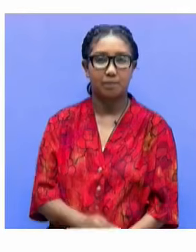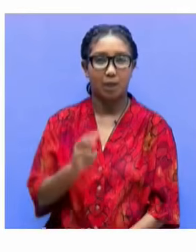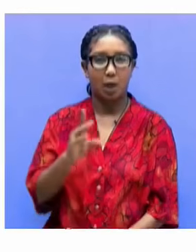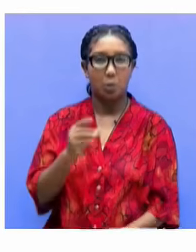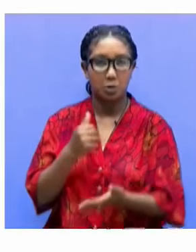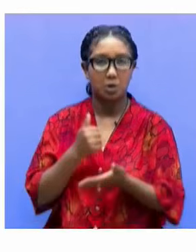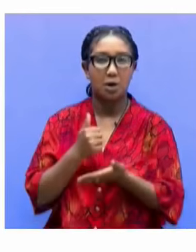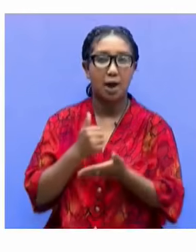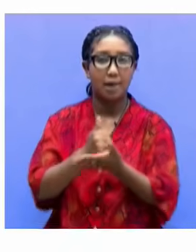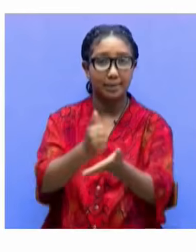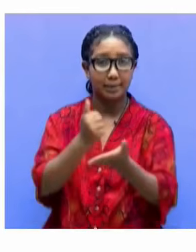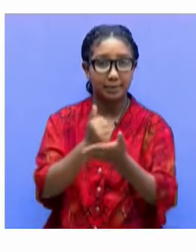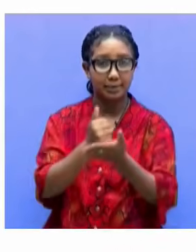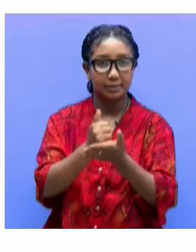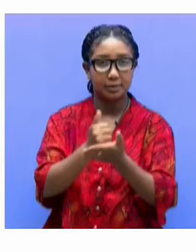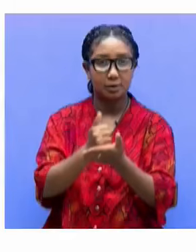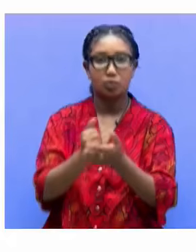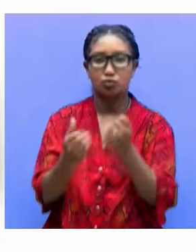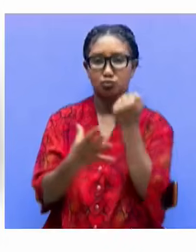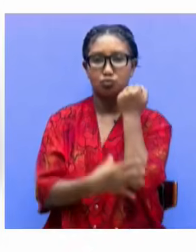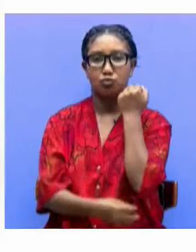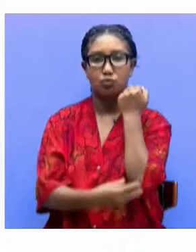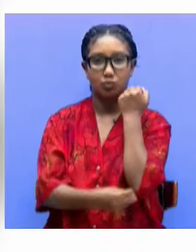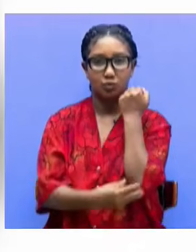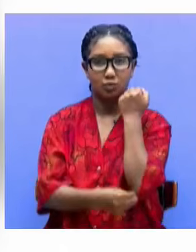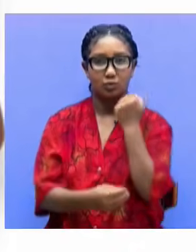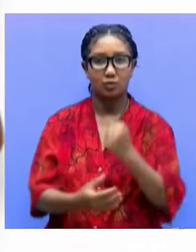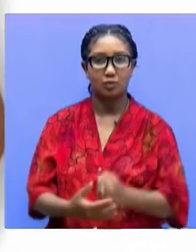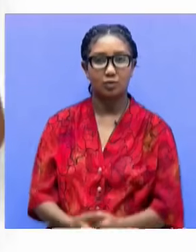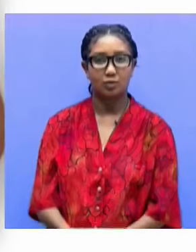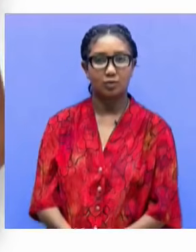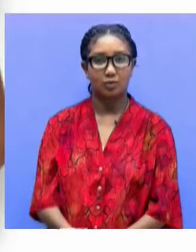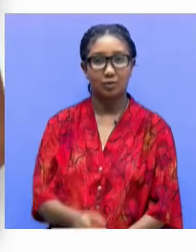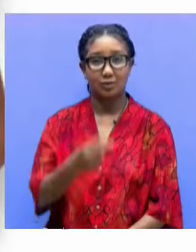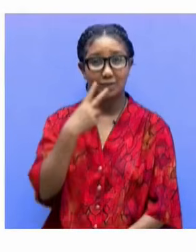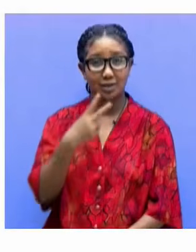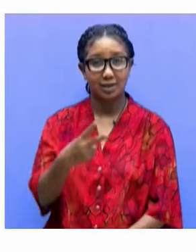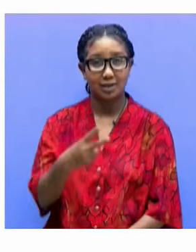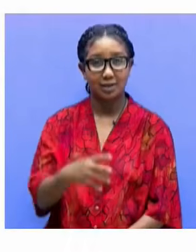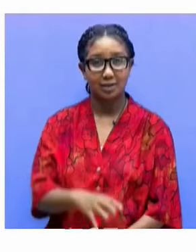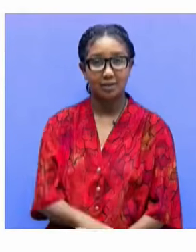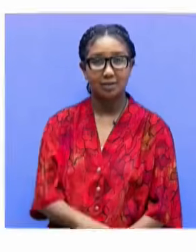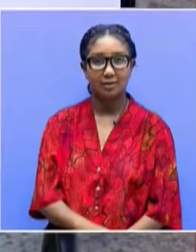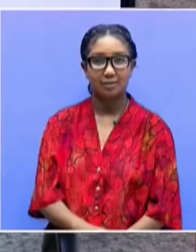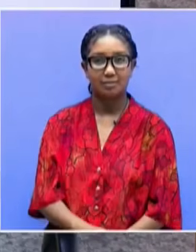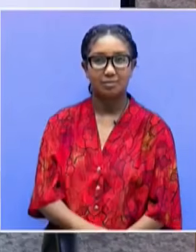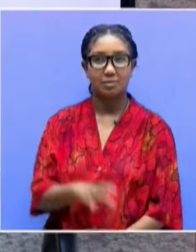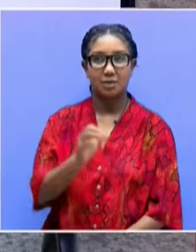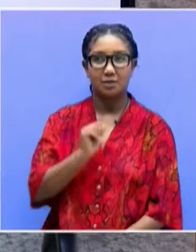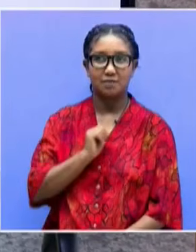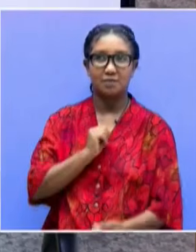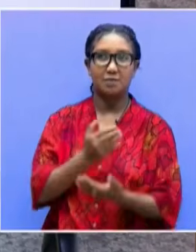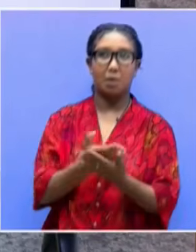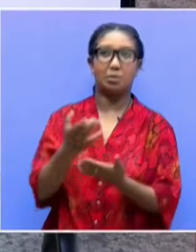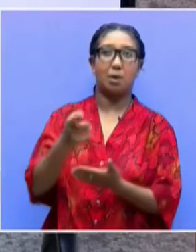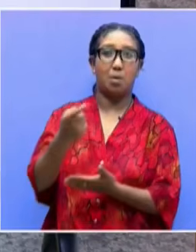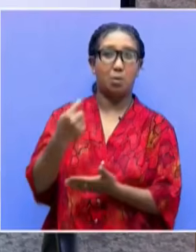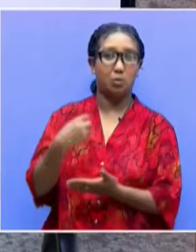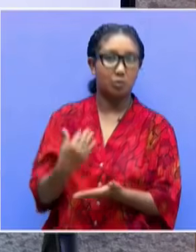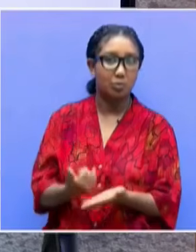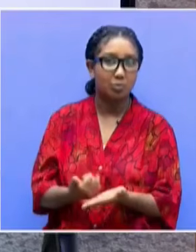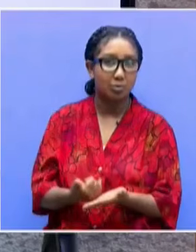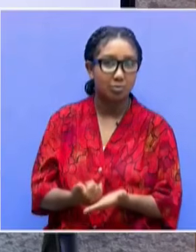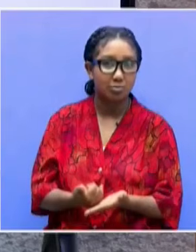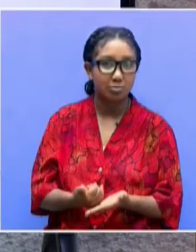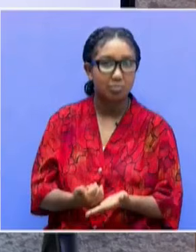yeah? I would help the poor. You see? If I were rich means I